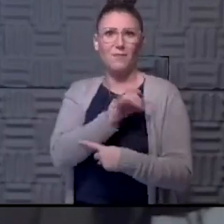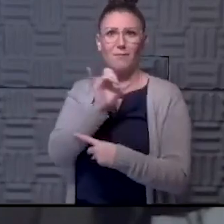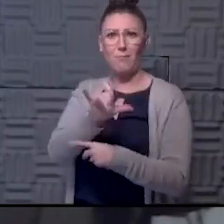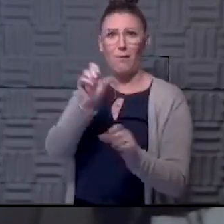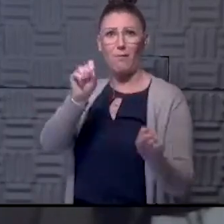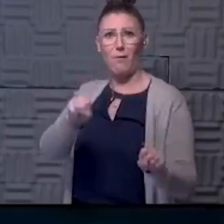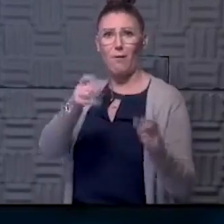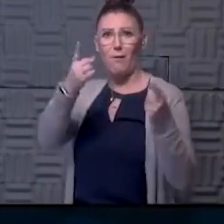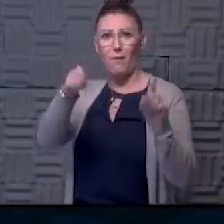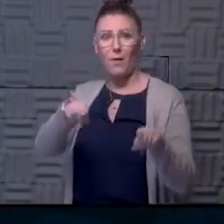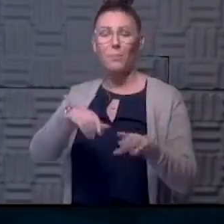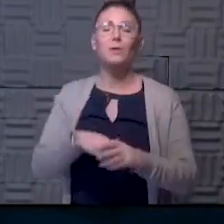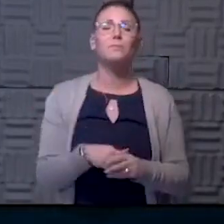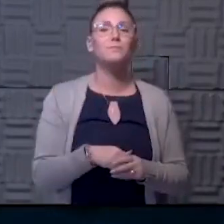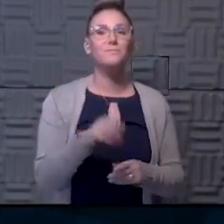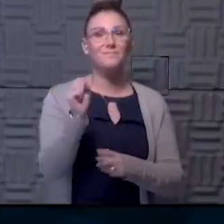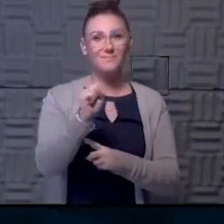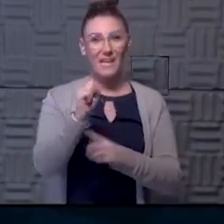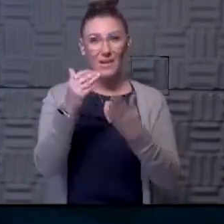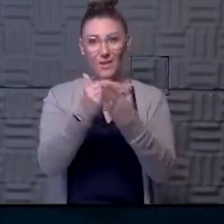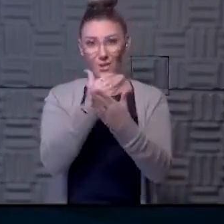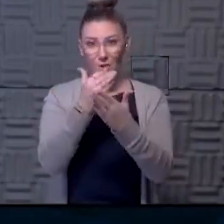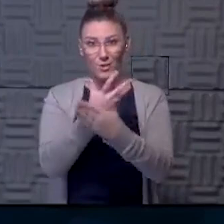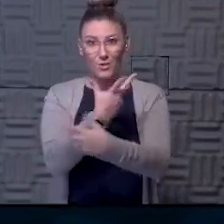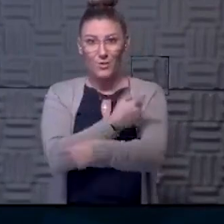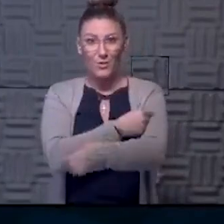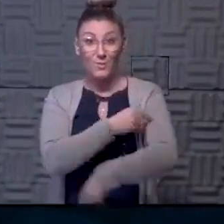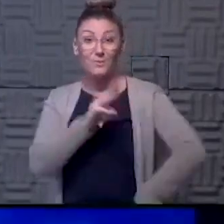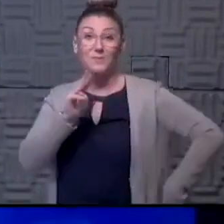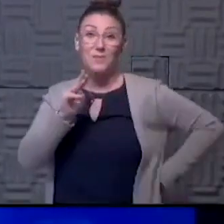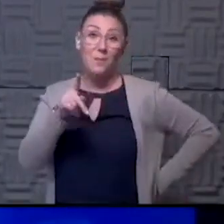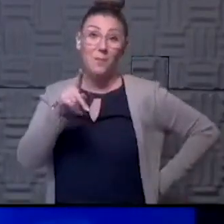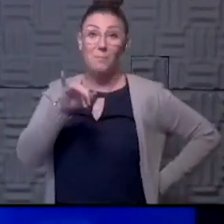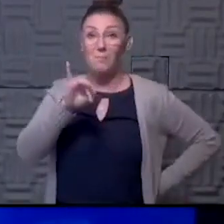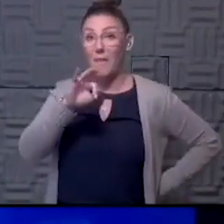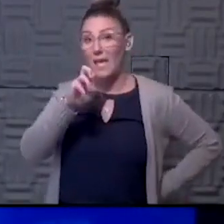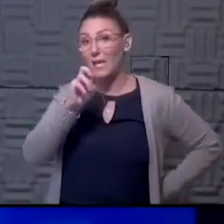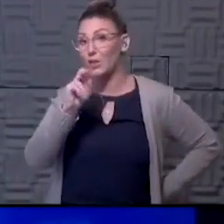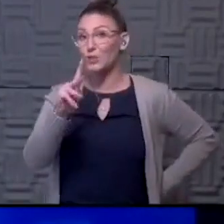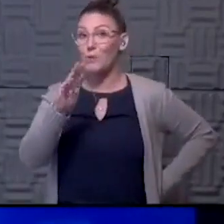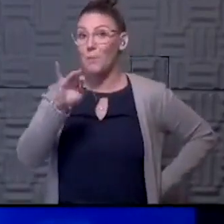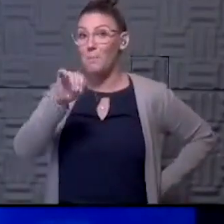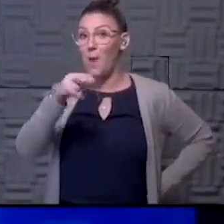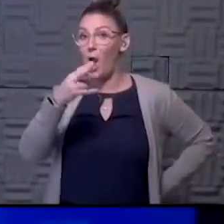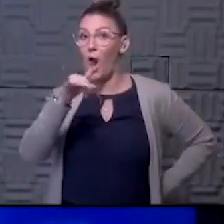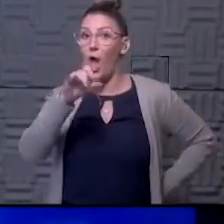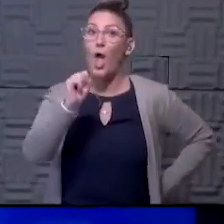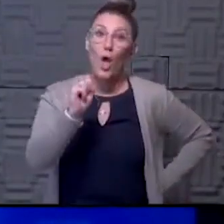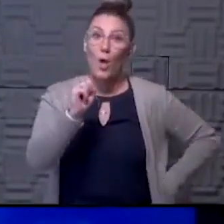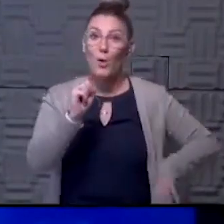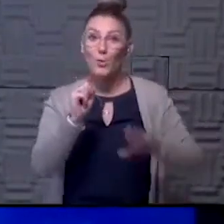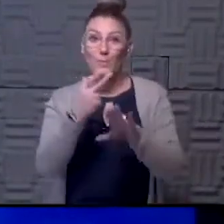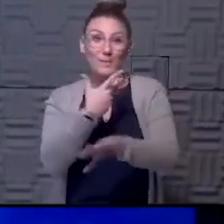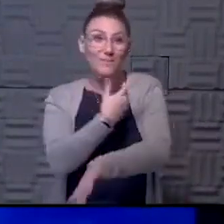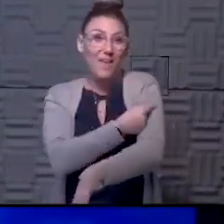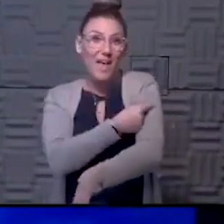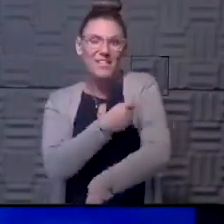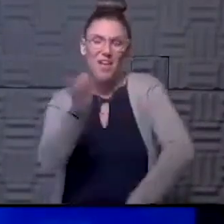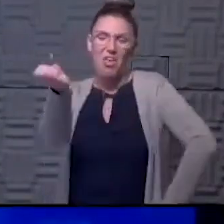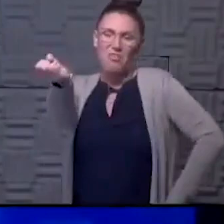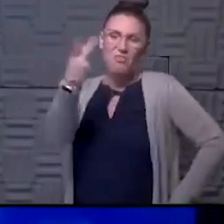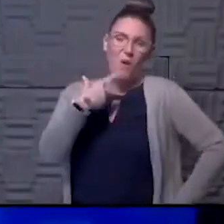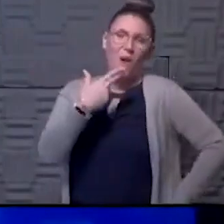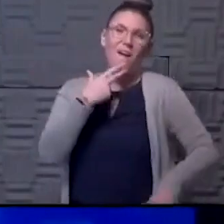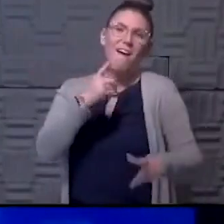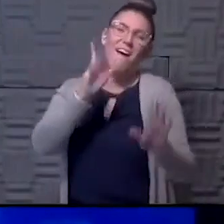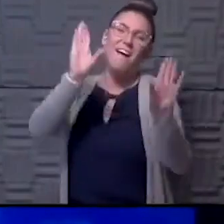done. Yeah, I think these new vaccines are the Patrick Mahomes of vaccines. Throw a little variant at me, no worries, I